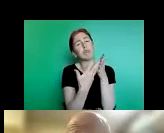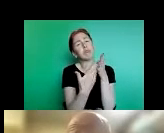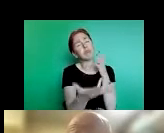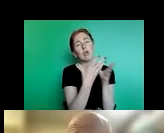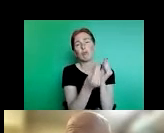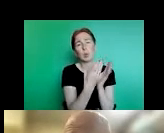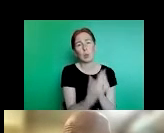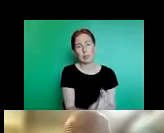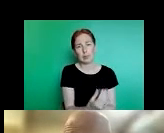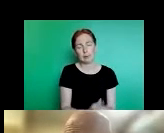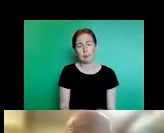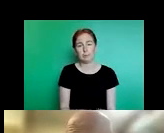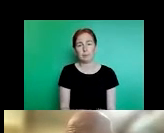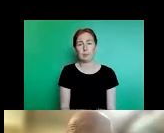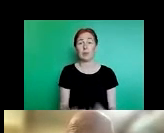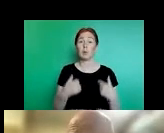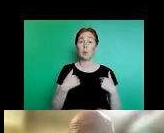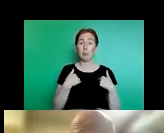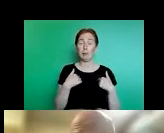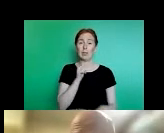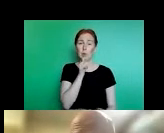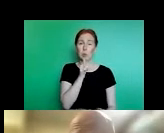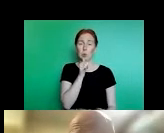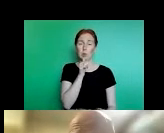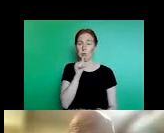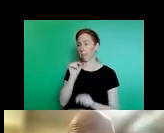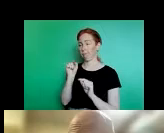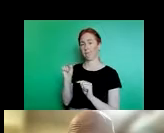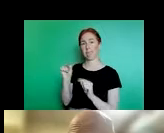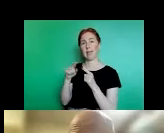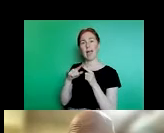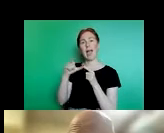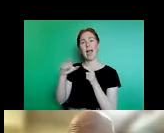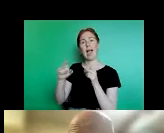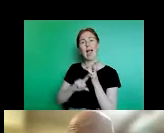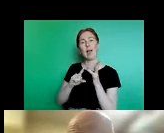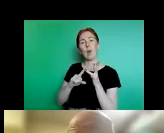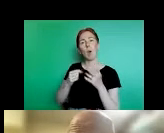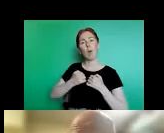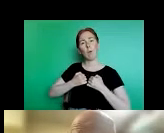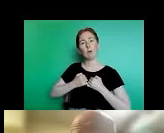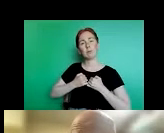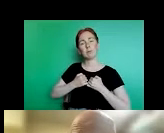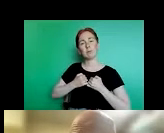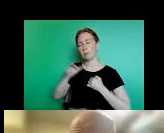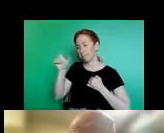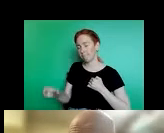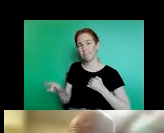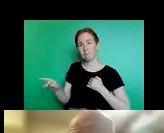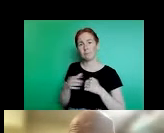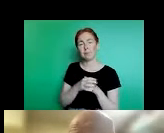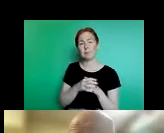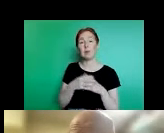so I use our ECLO. I will register